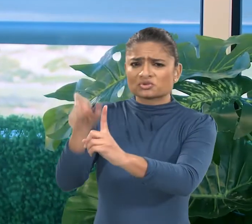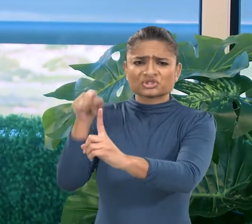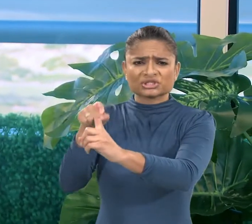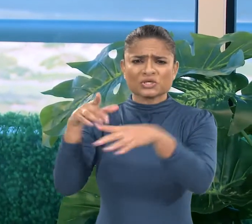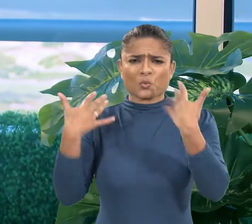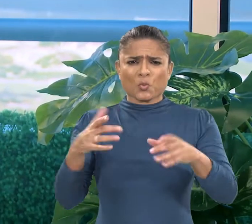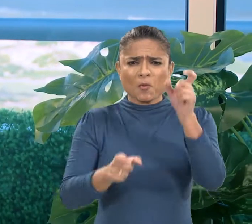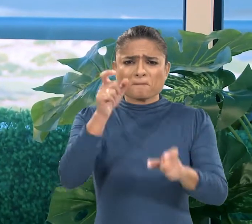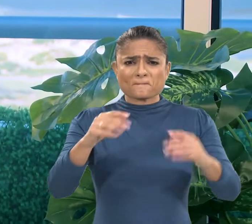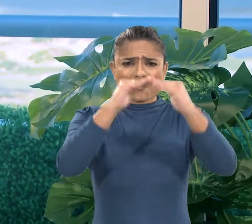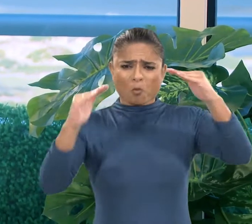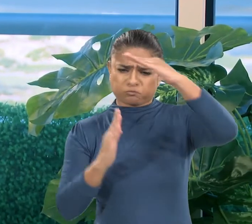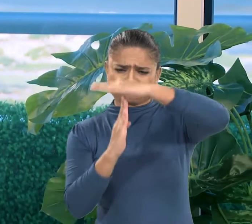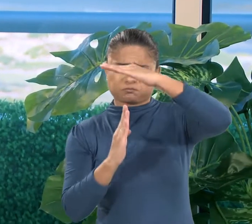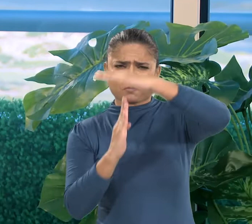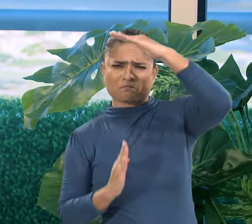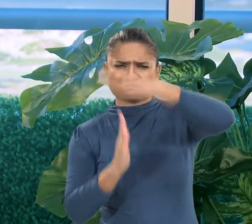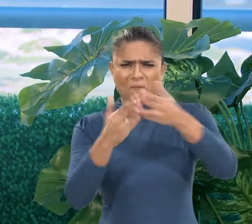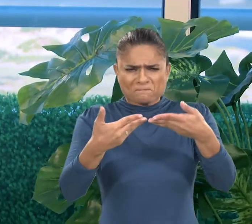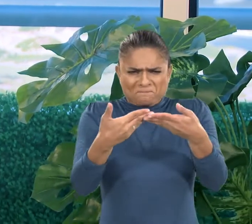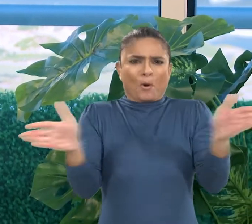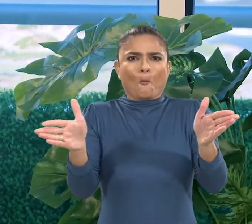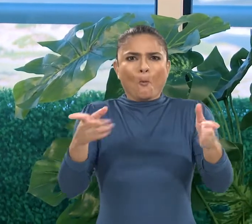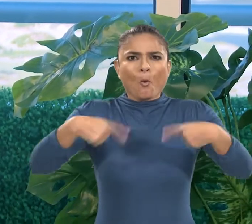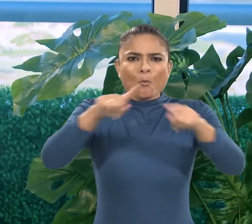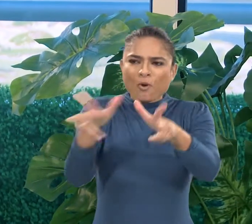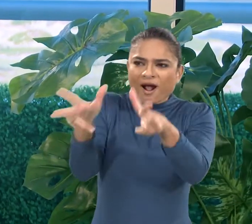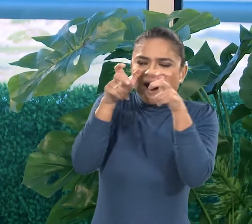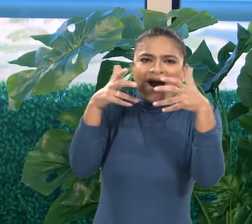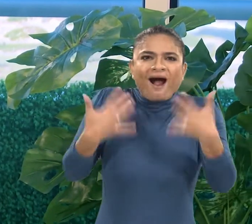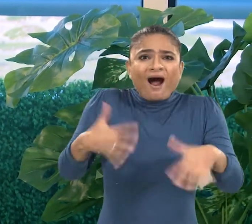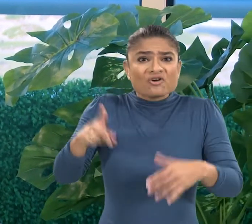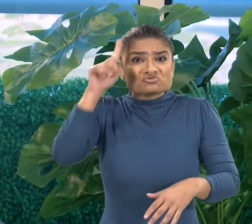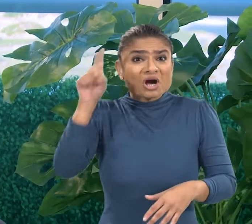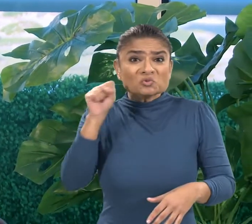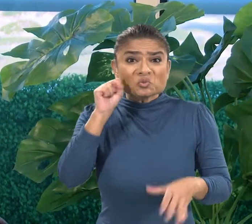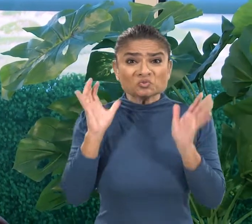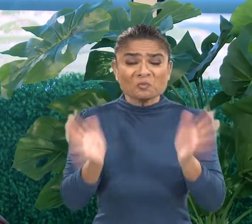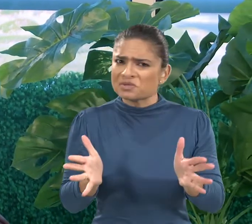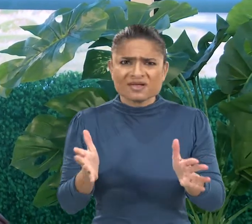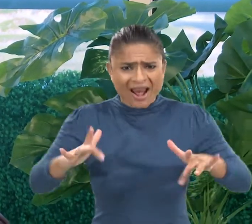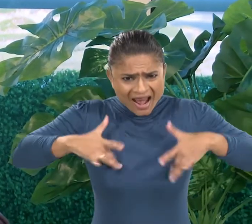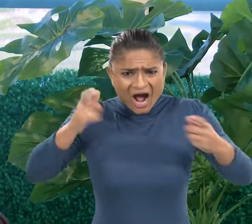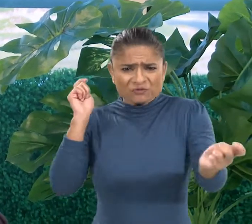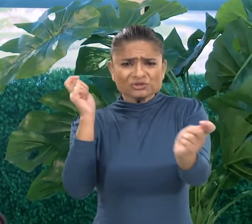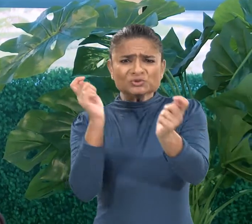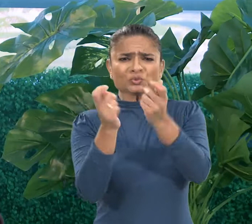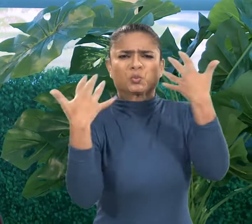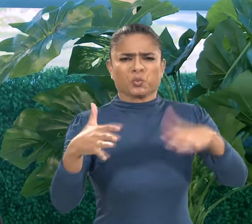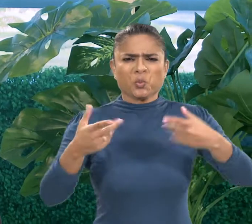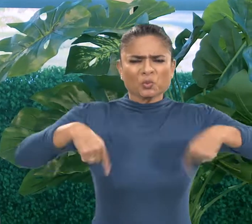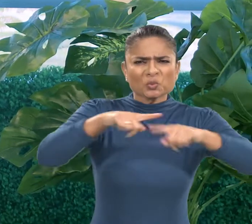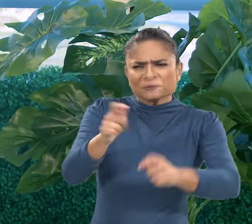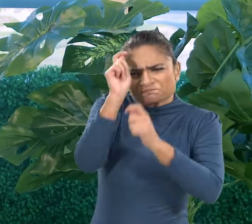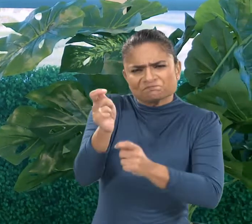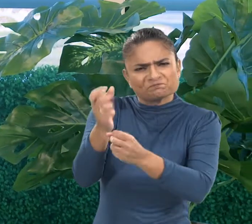Sheri keeps breaking glass ceilings and surprising people about what people with Down syndrome can do if they are accepted for who they